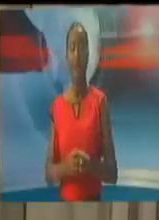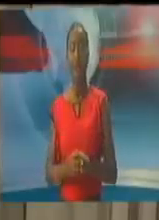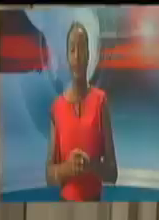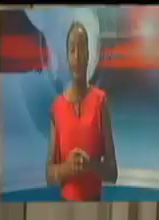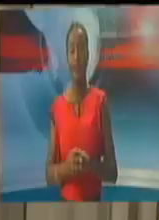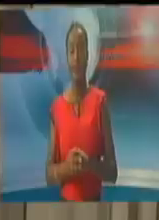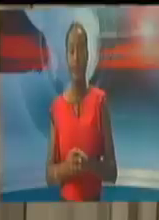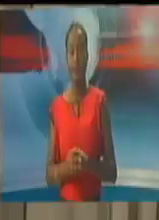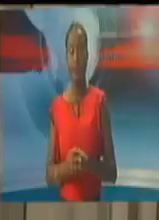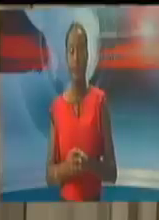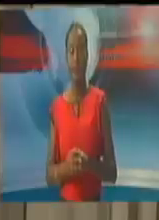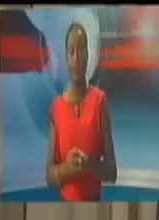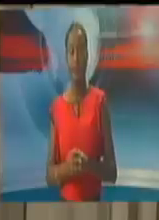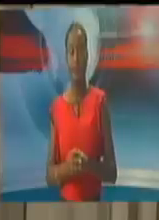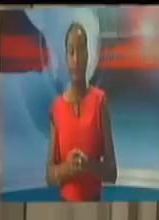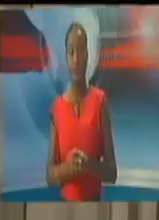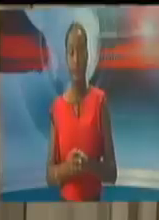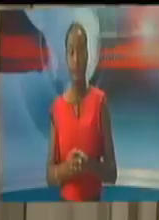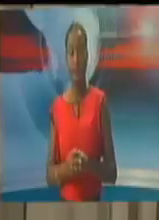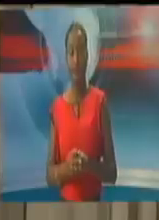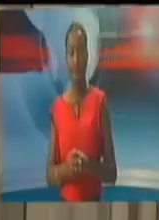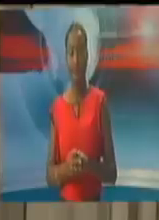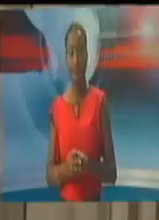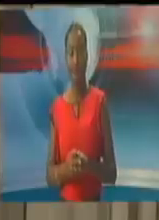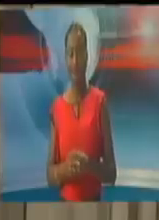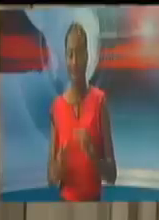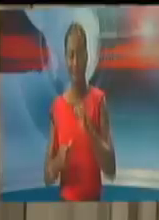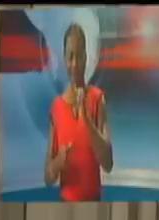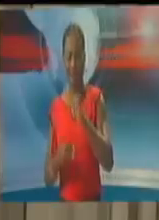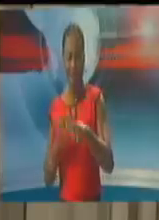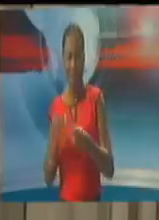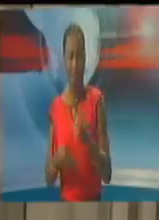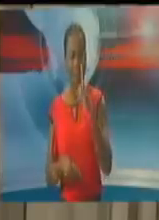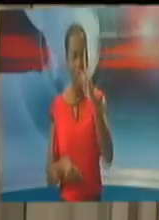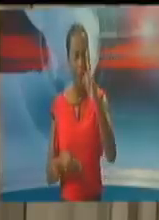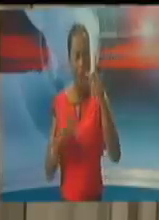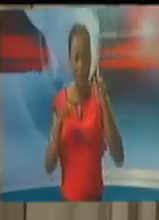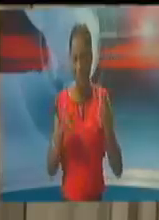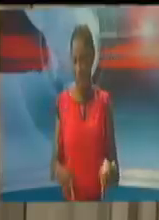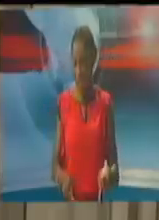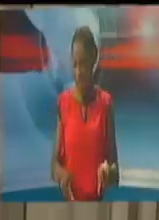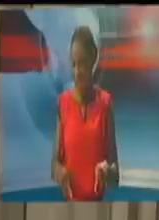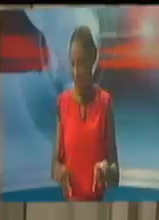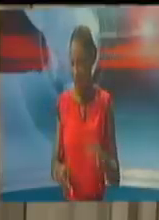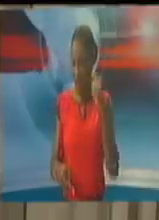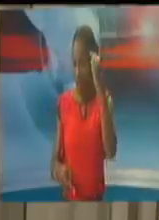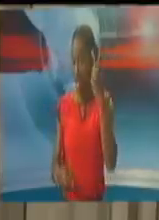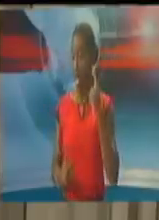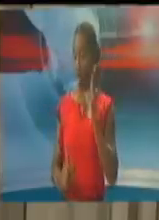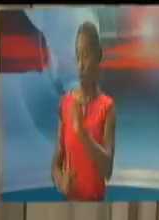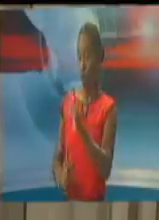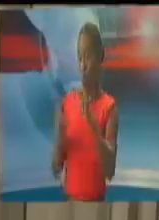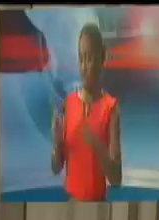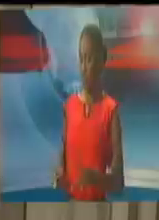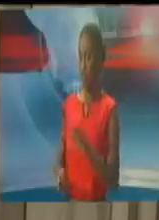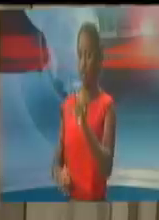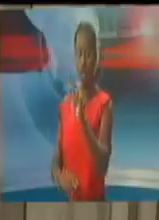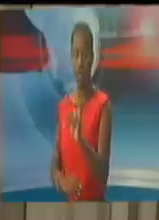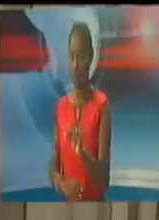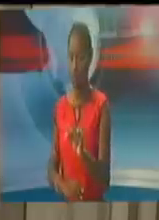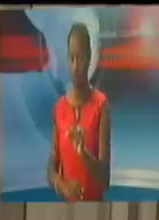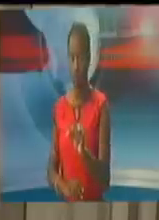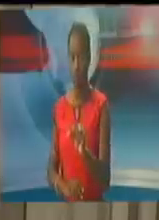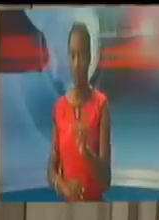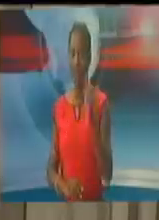state of COVID-19 based on any individual or any group of individuals. It is not an easy